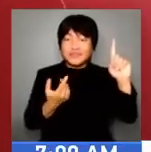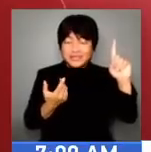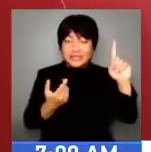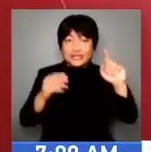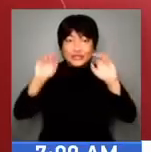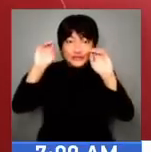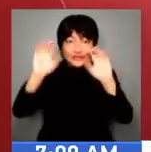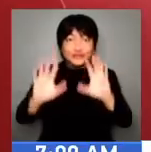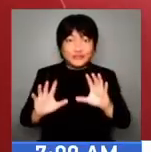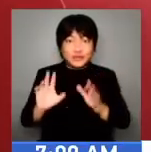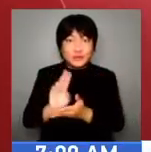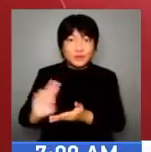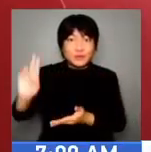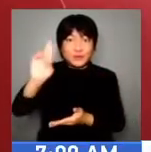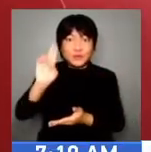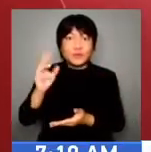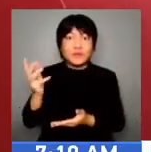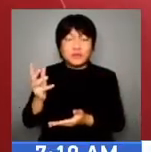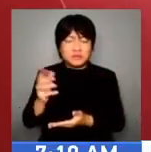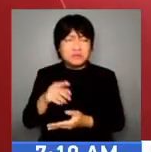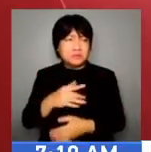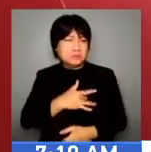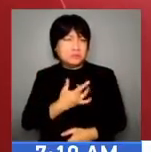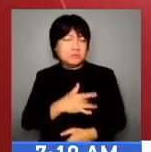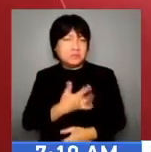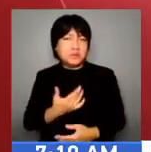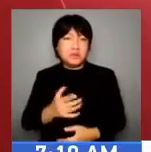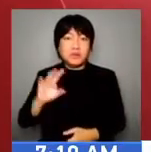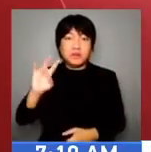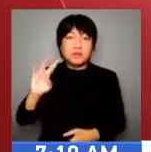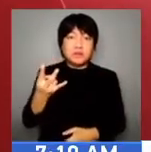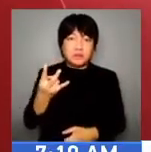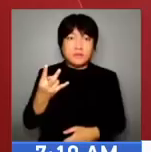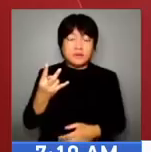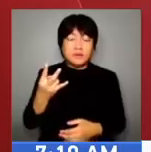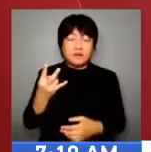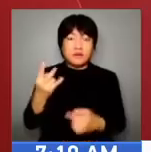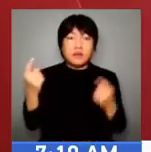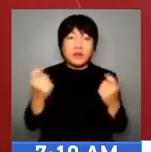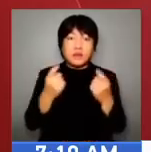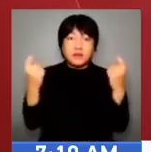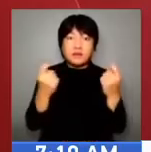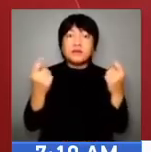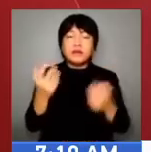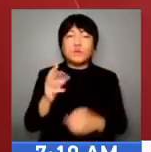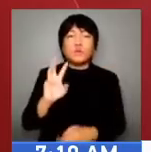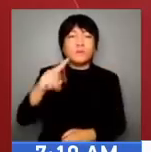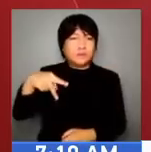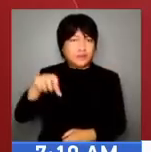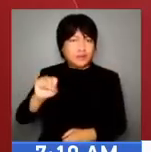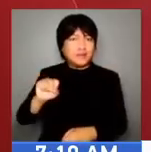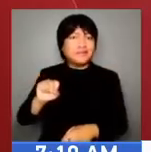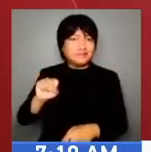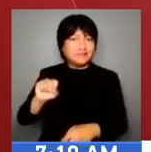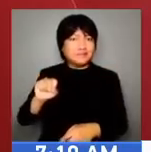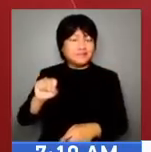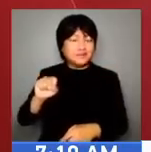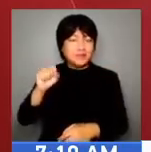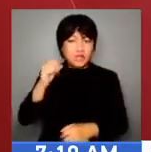to commemorate the 7th anniversary of the arbitral ruling. We might have won the legal case, but we have the capacity